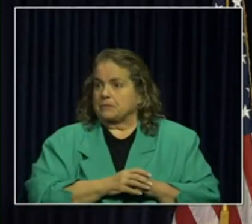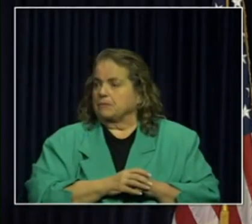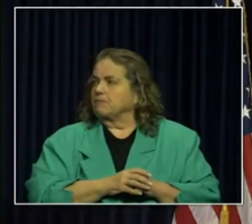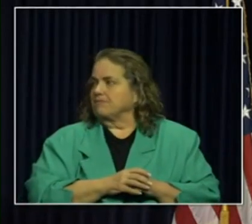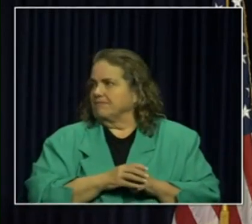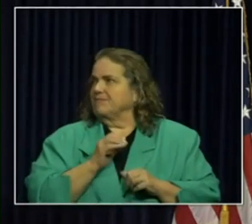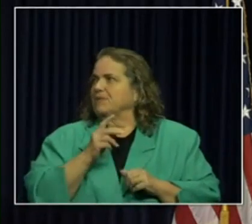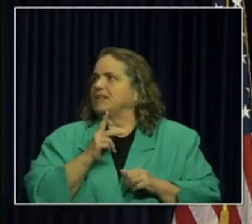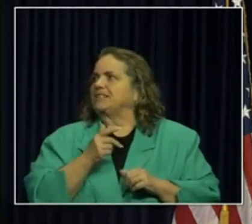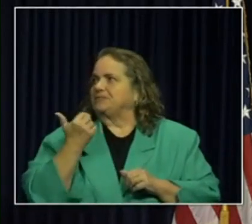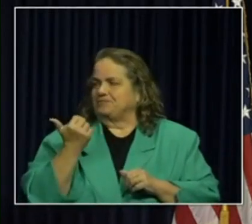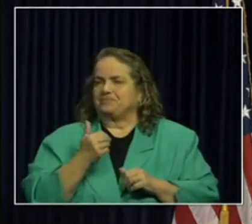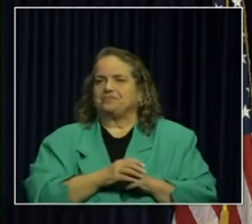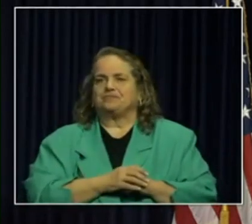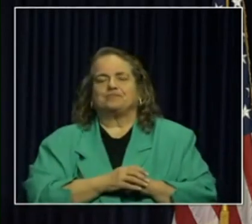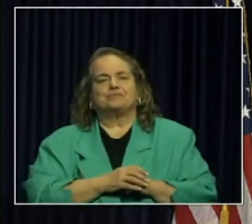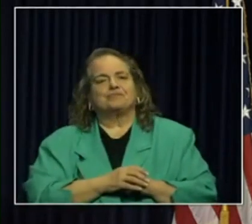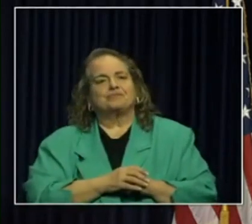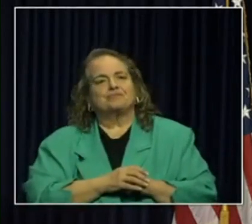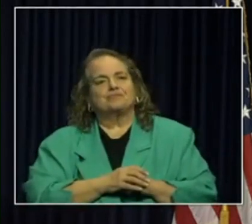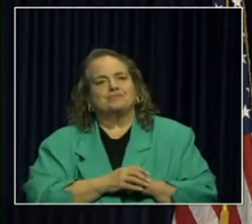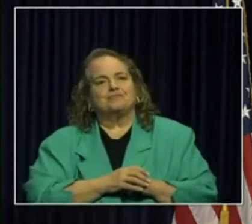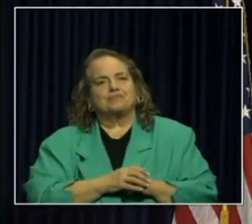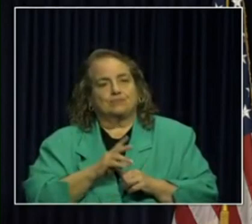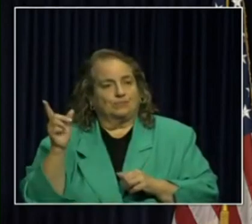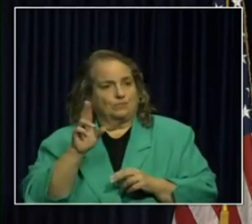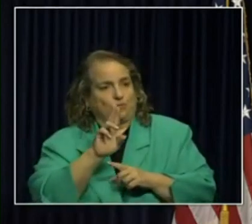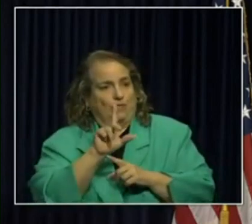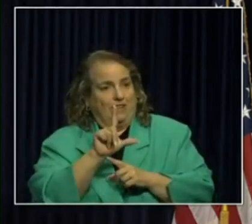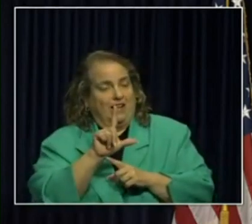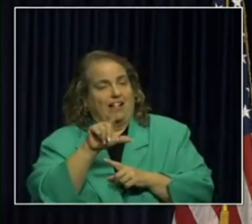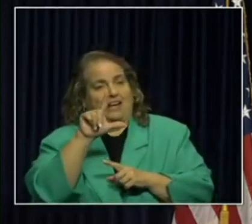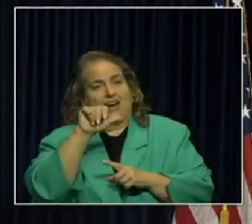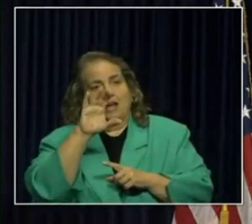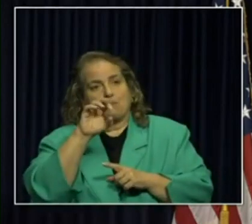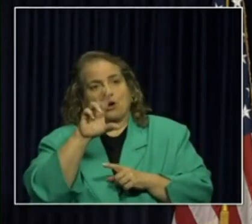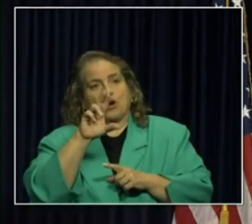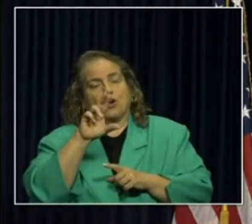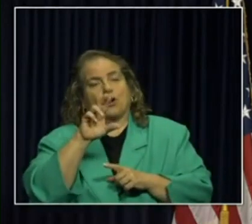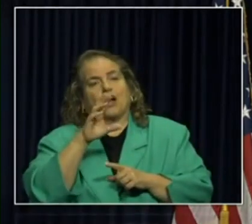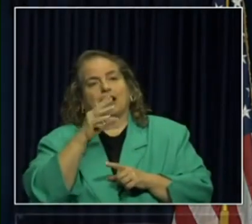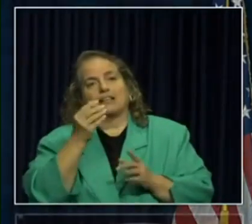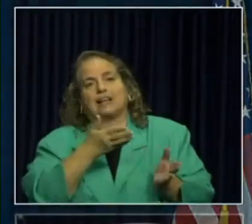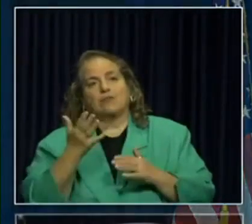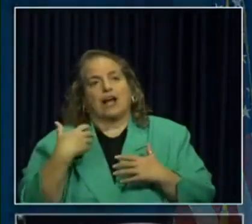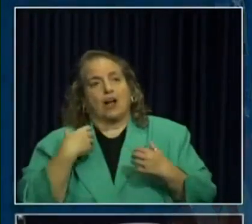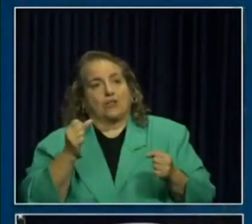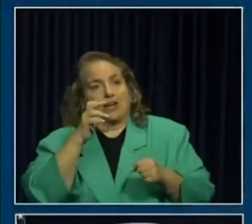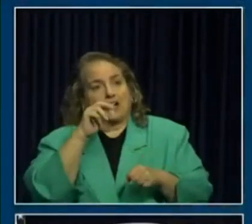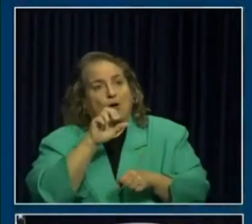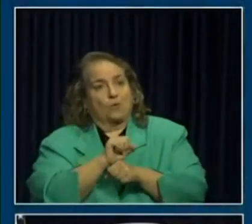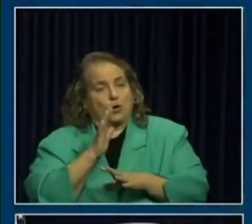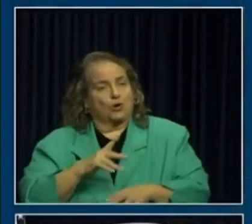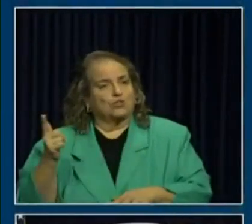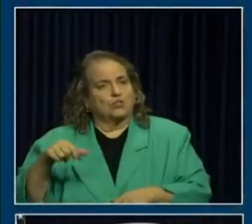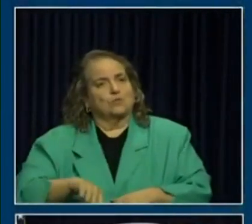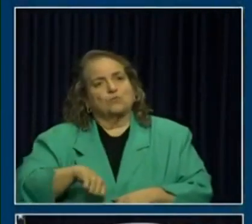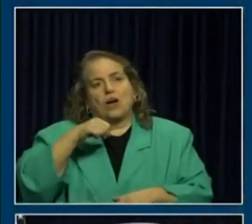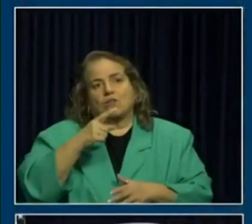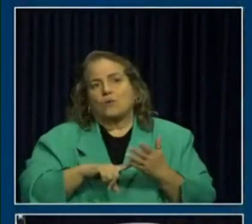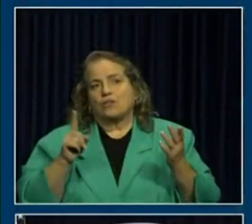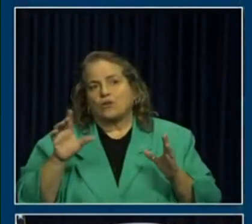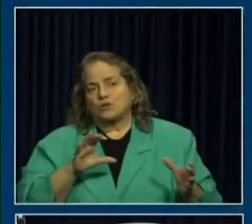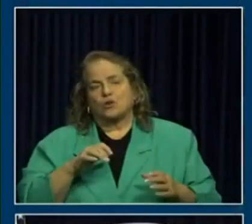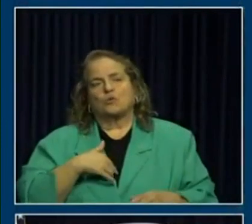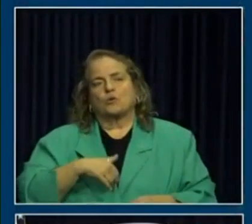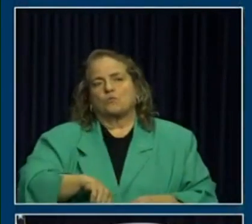All right, here we go. This is U of L labor and delivery healthcare workers. They are proud of what they are doing. We